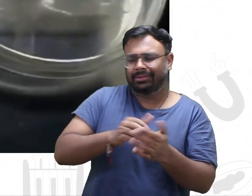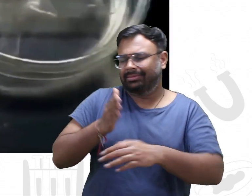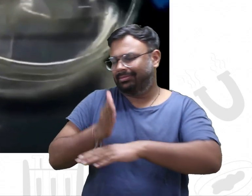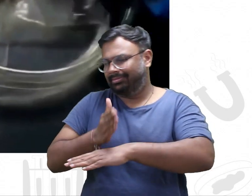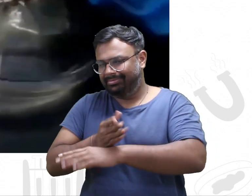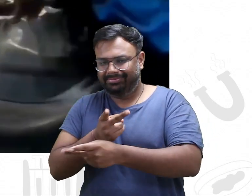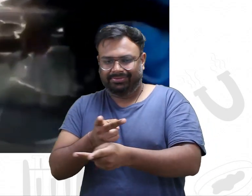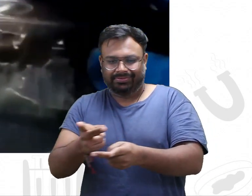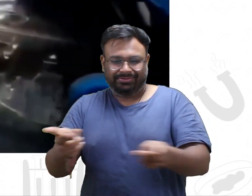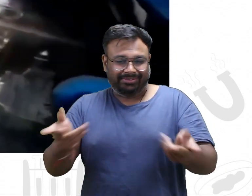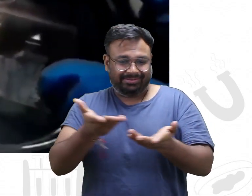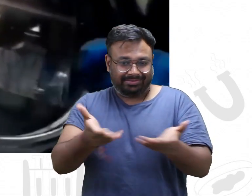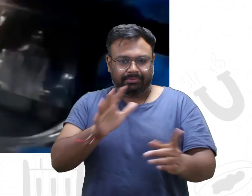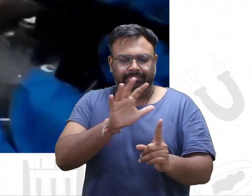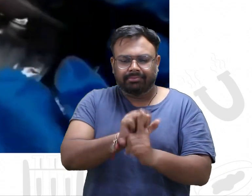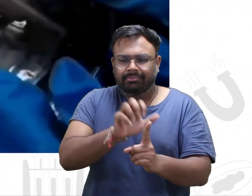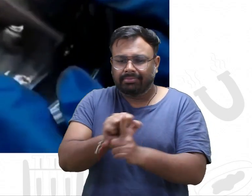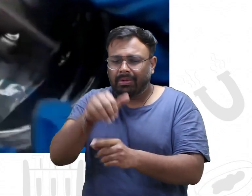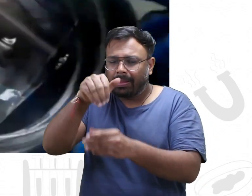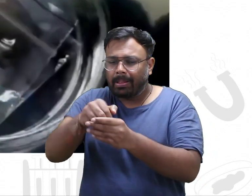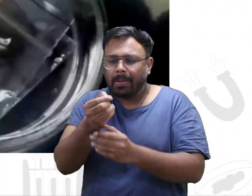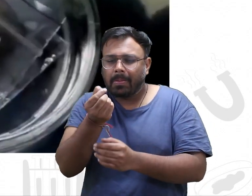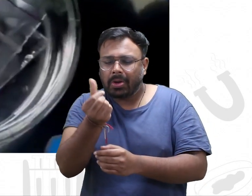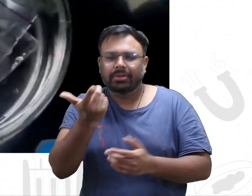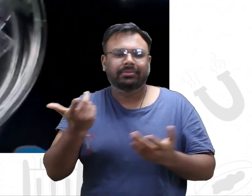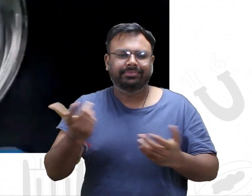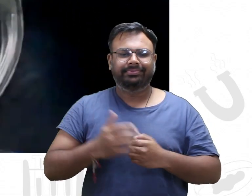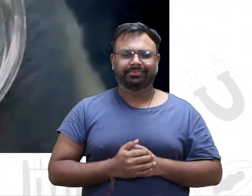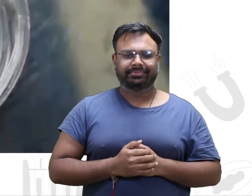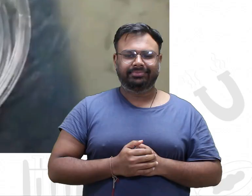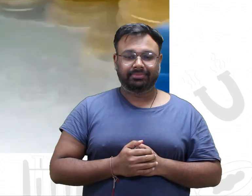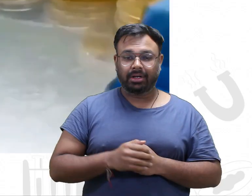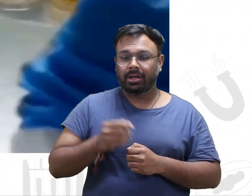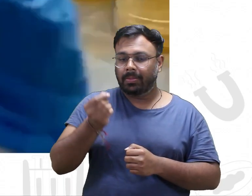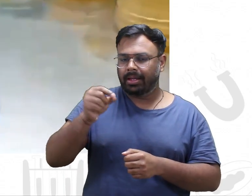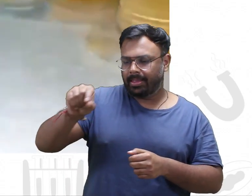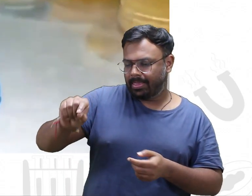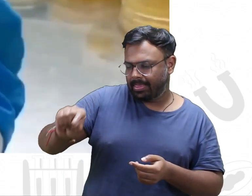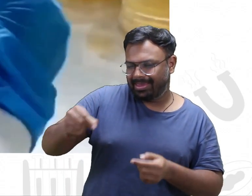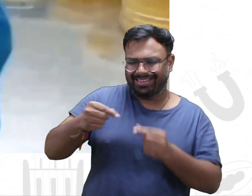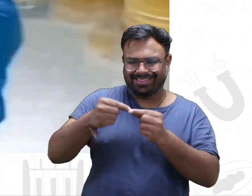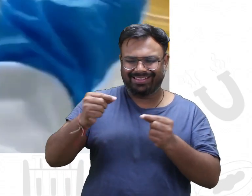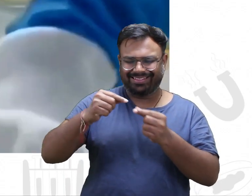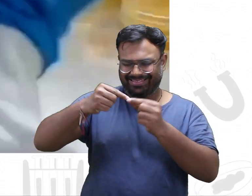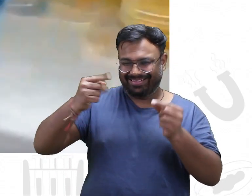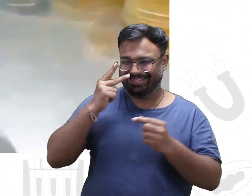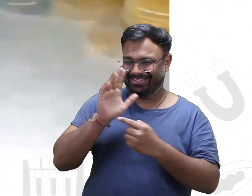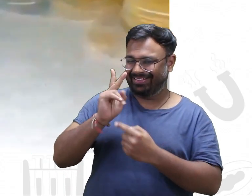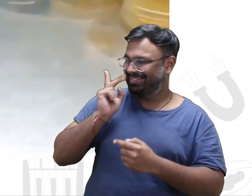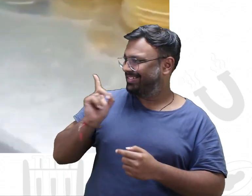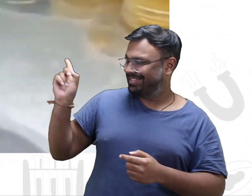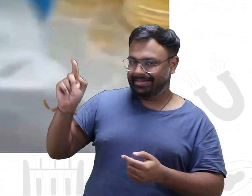and meat. To detect microorganisms, small amount of specimen is taken in a cotton swab